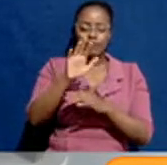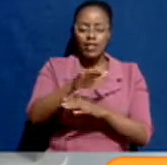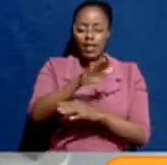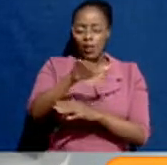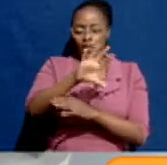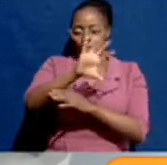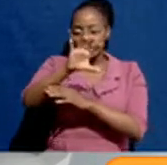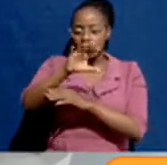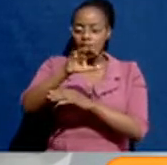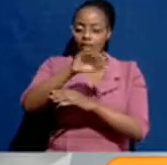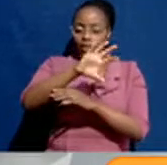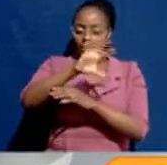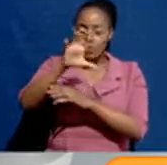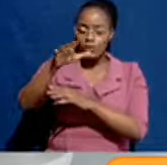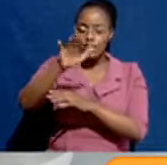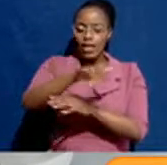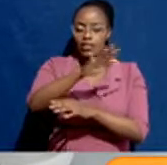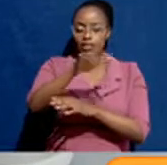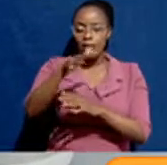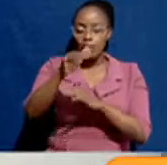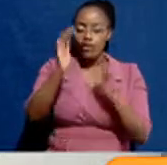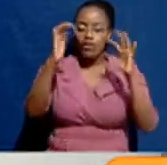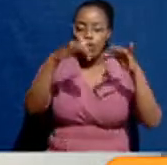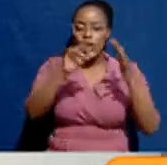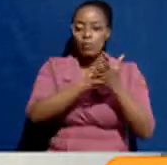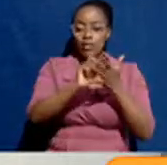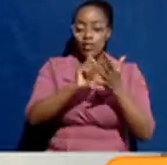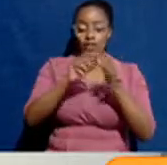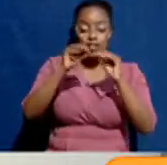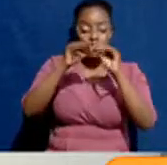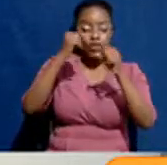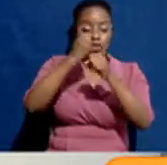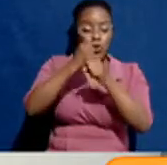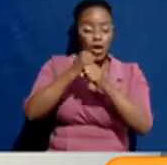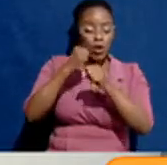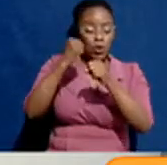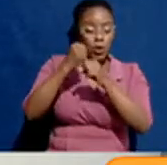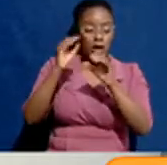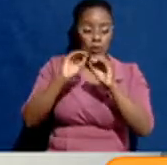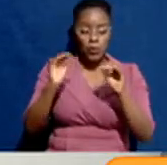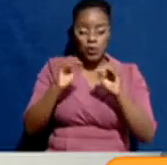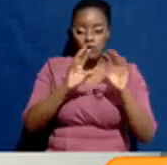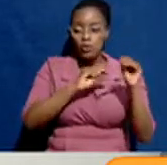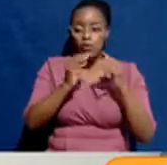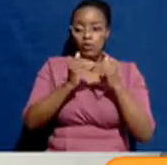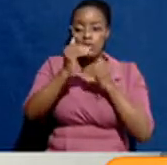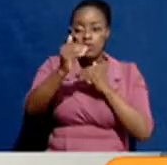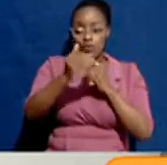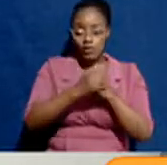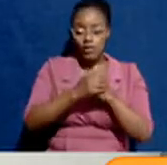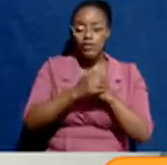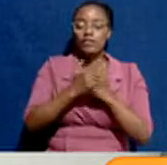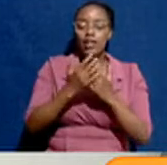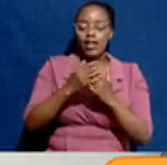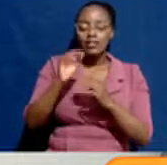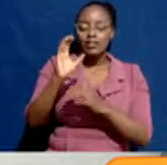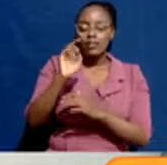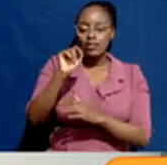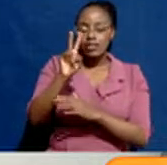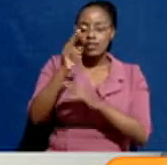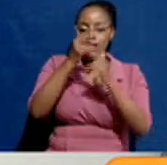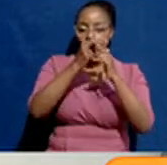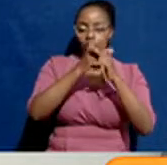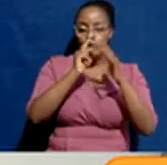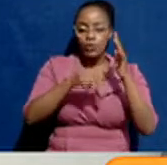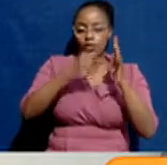time this evening. We'd like to hear from you mostly. Has devolution worked or not? What do you recommend going forward? At Trevor Mbija at Citizen TV Kenya, use the